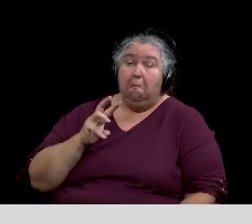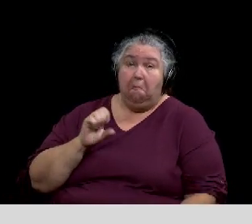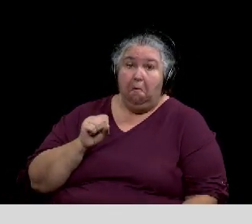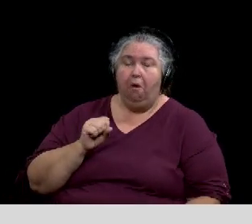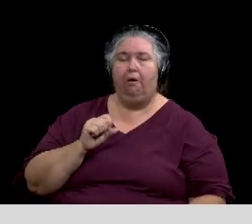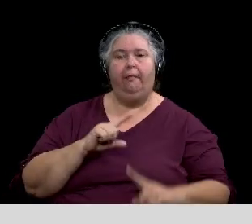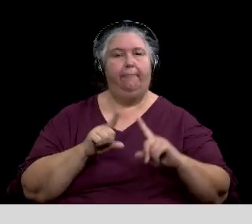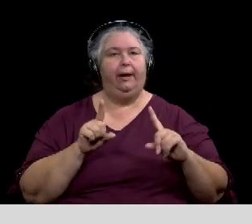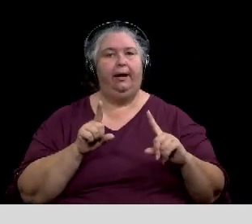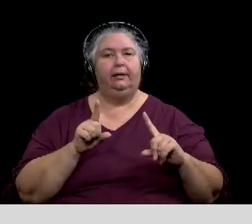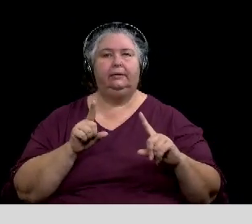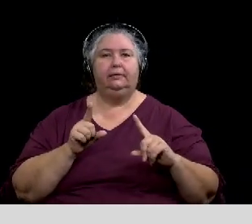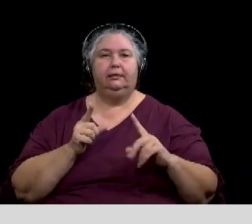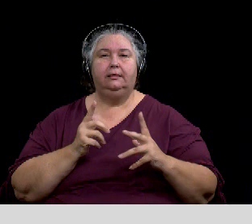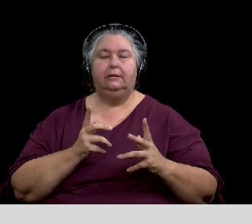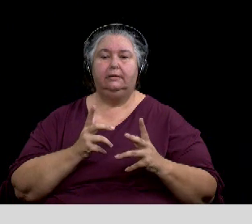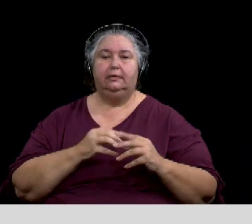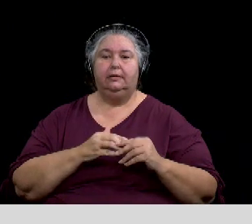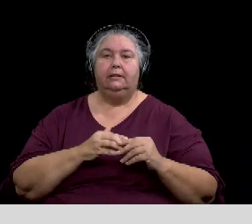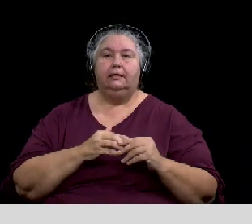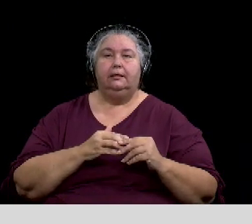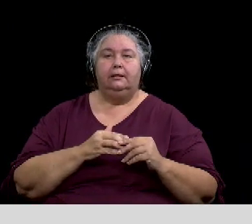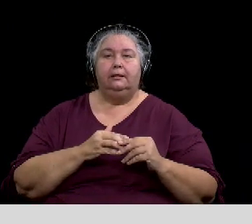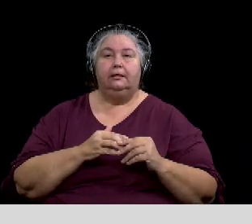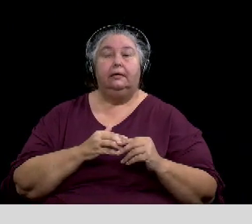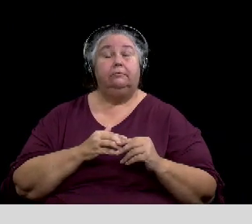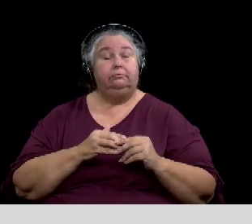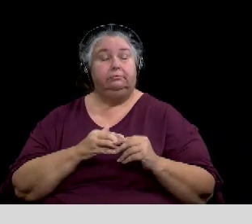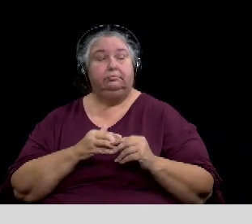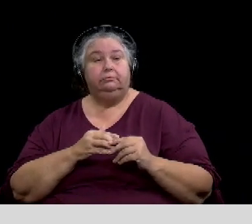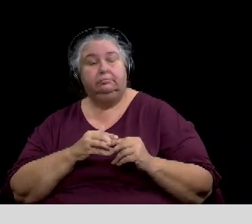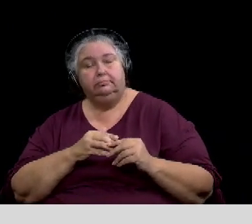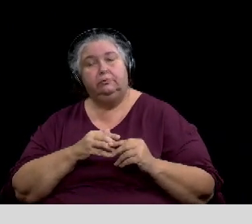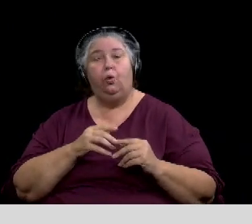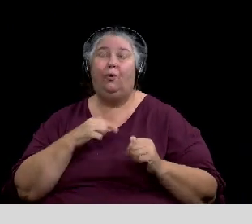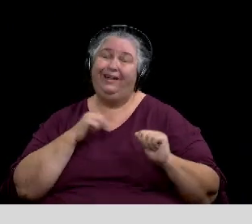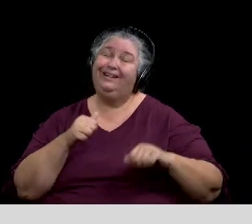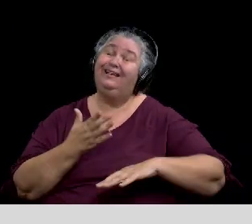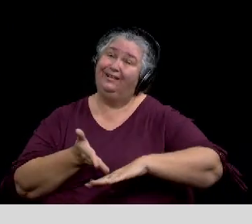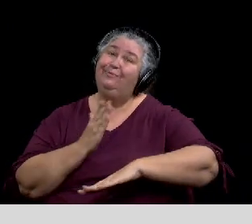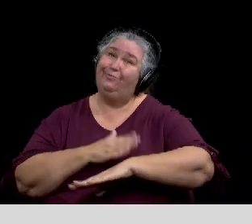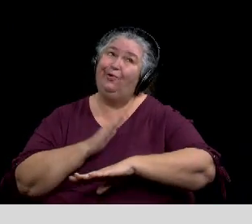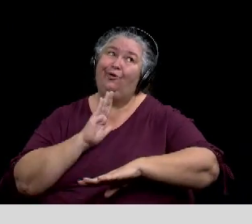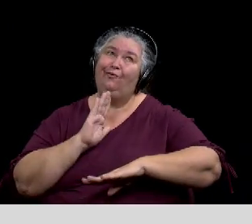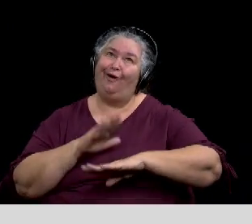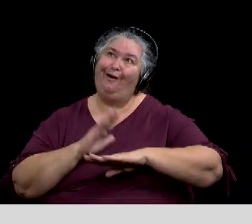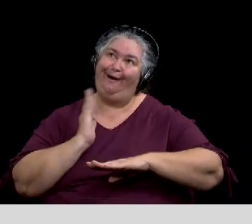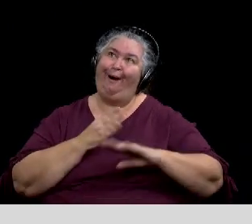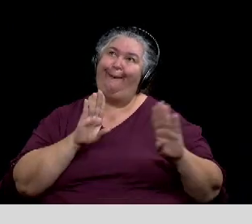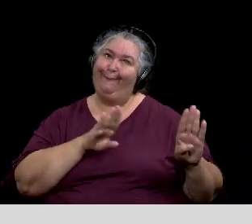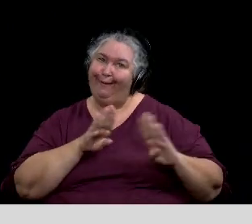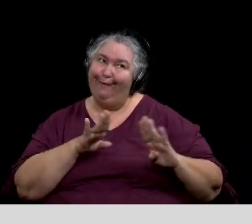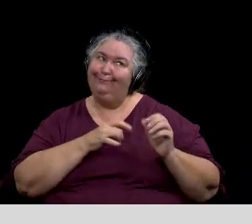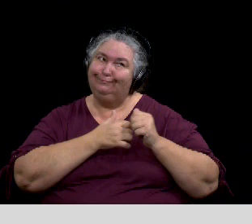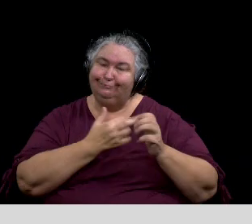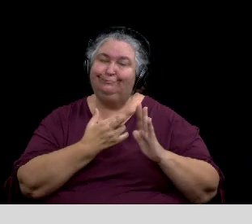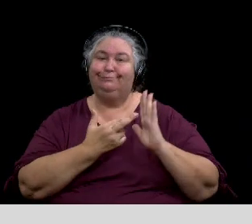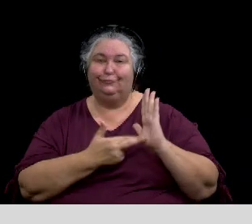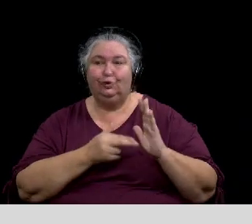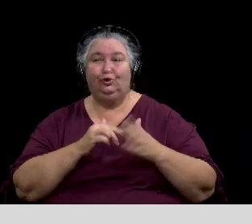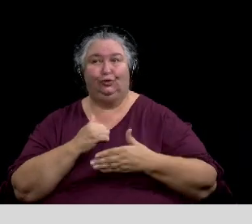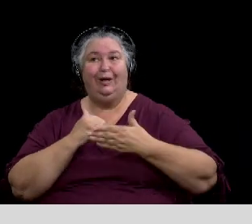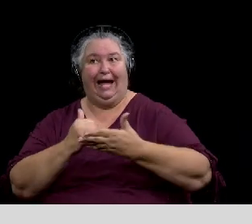But like I said, we can still, I think, improve on our health behaviors to get this